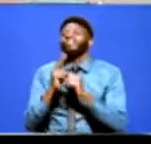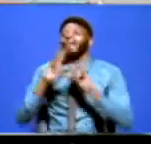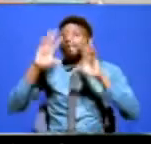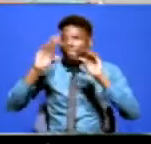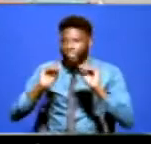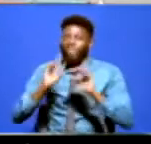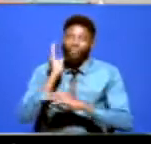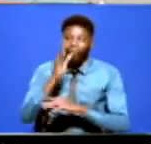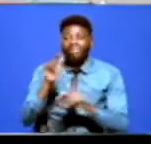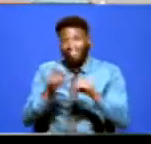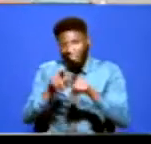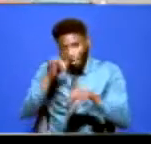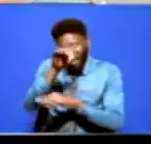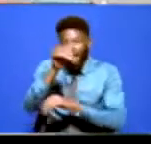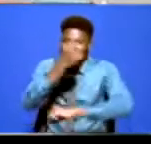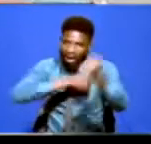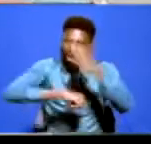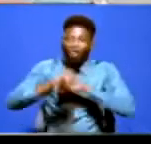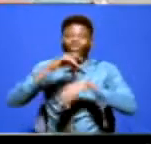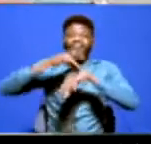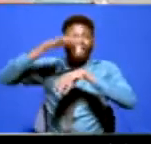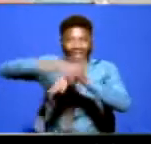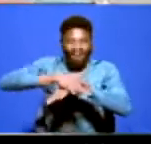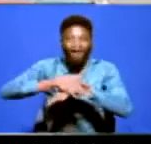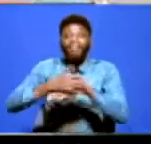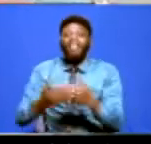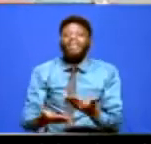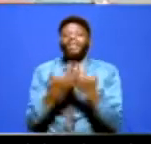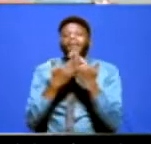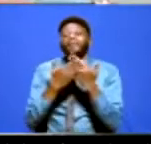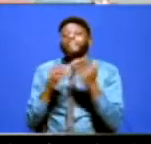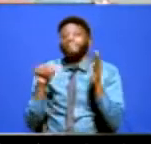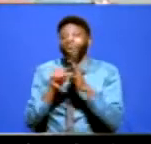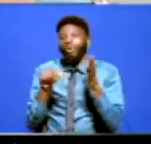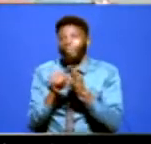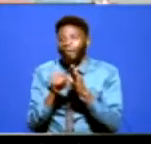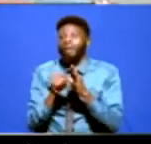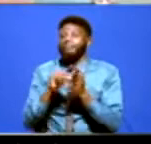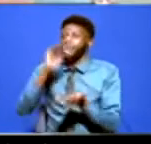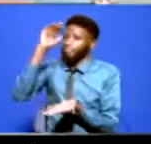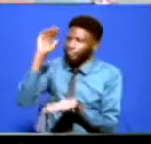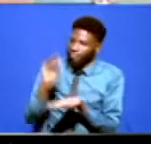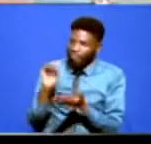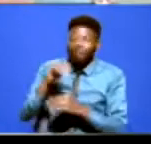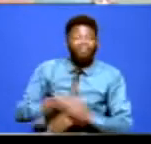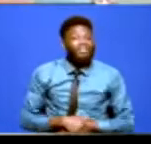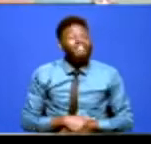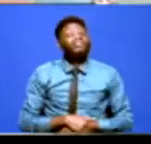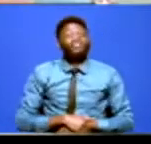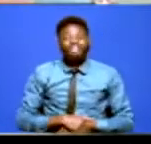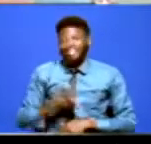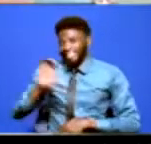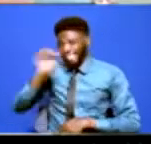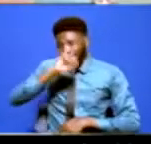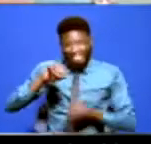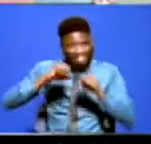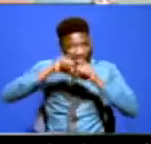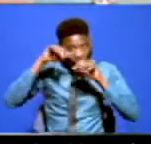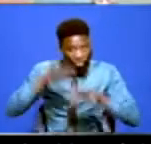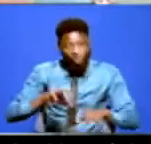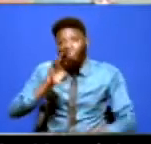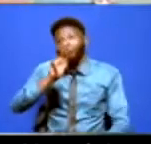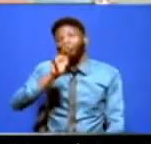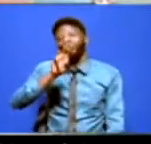a crisis. Devolution Cabinet Secretary Eugene Wamalwa says 10 counties are currently